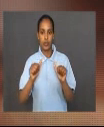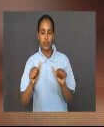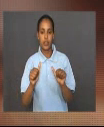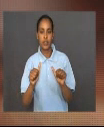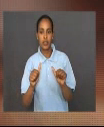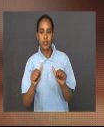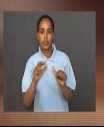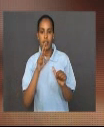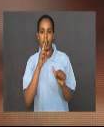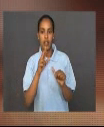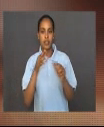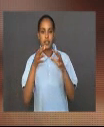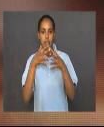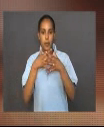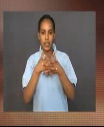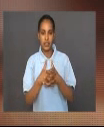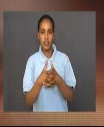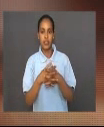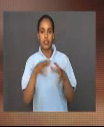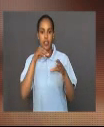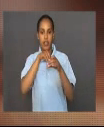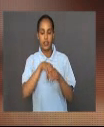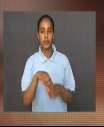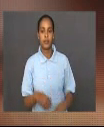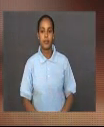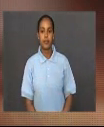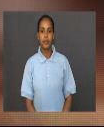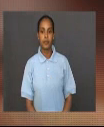rods are submerged in.